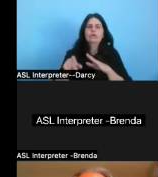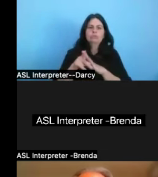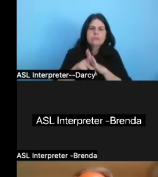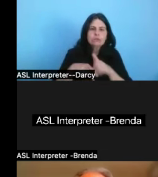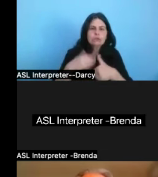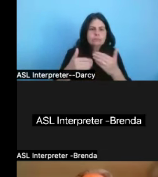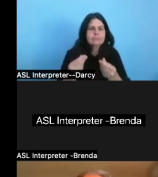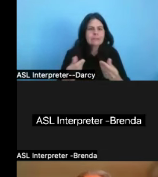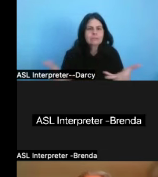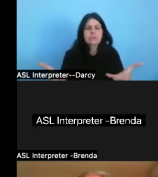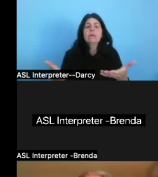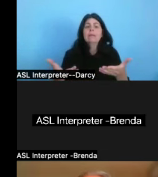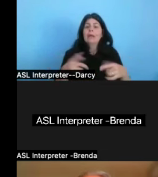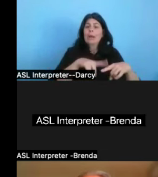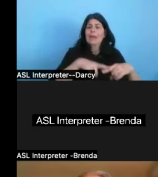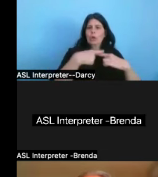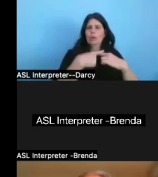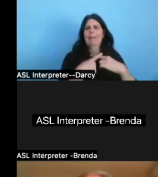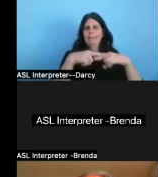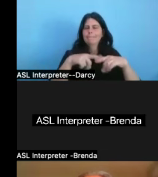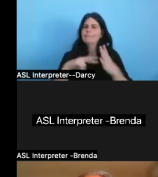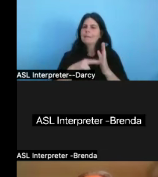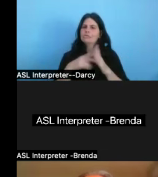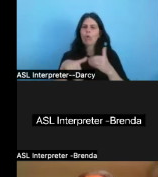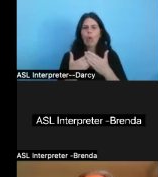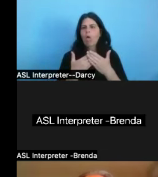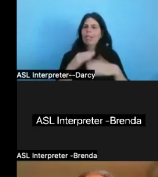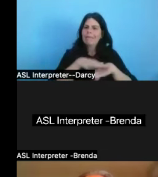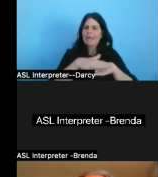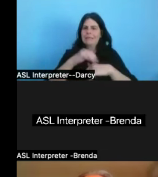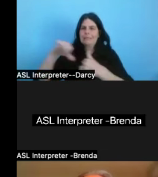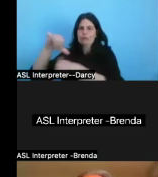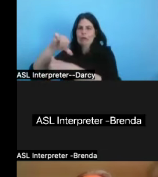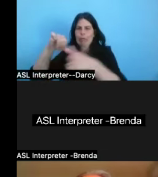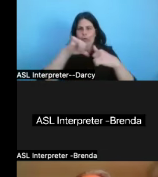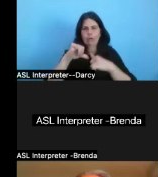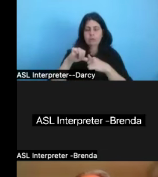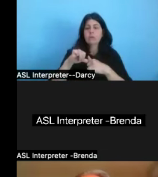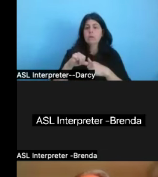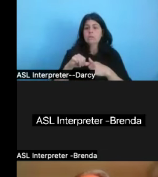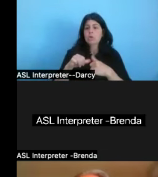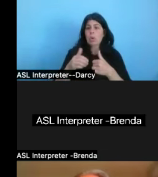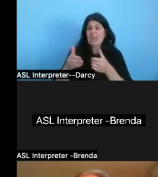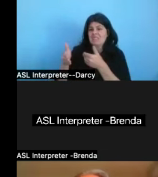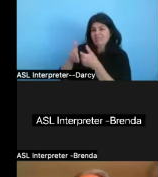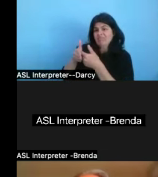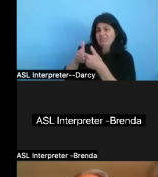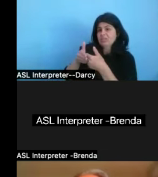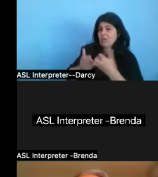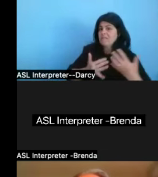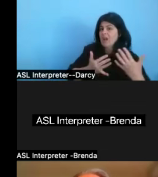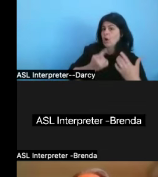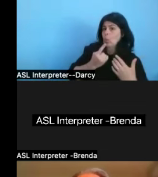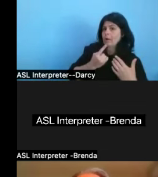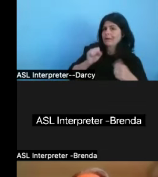and co-located, meaning that the performance of one affects all the others. And proximity means that failure of one can result in unintended